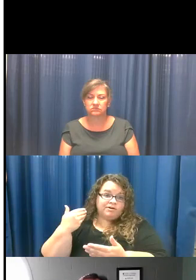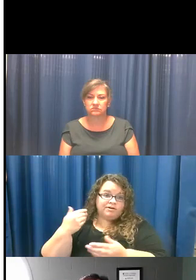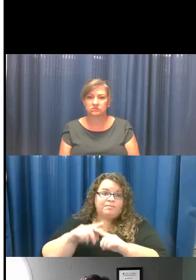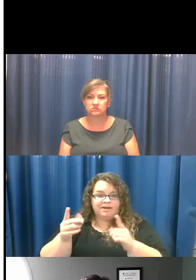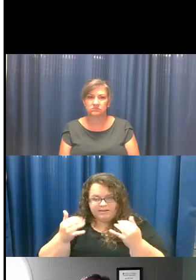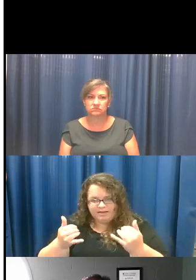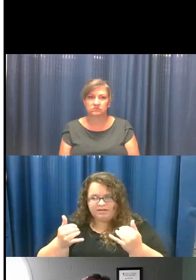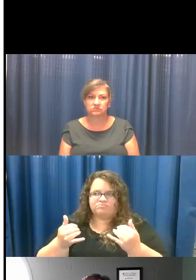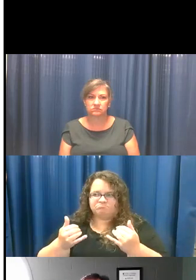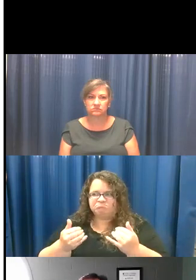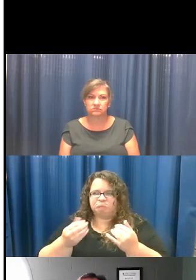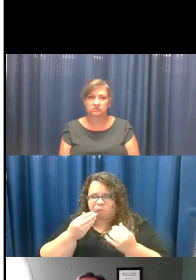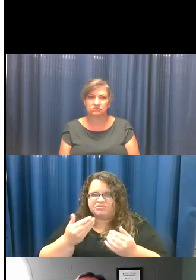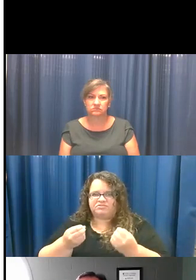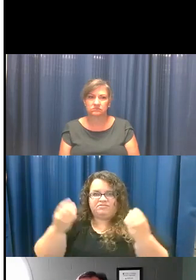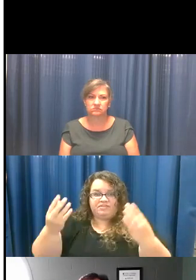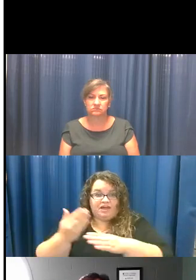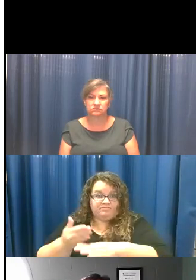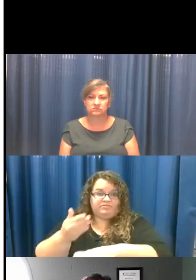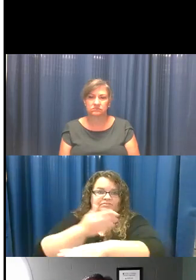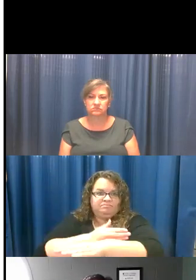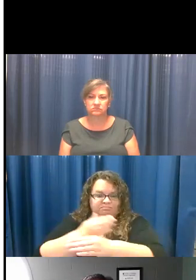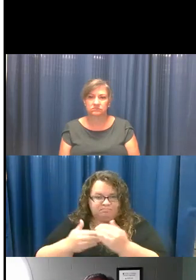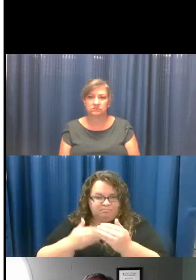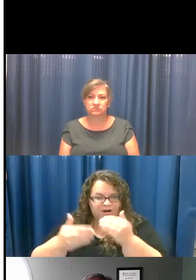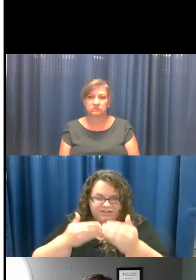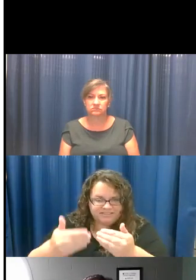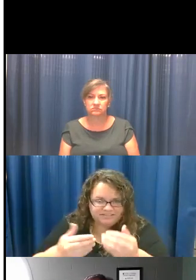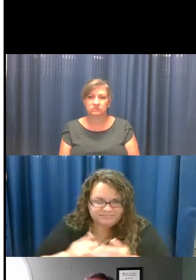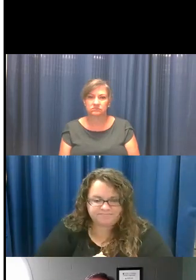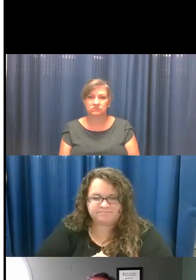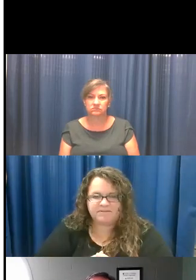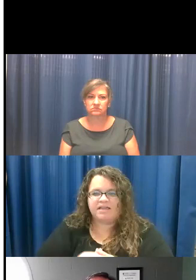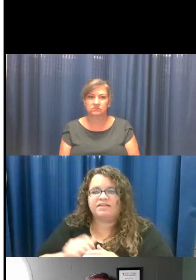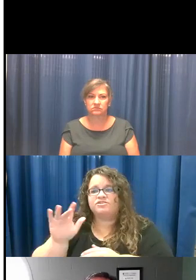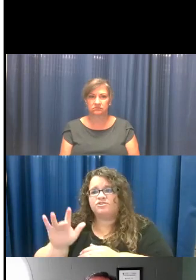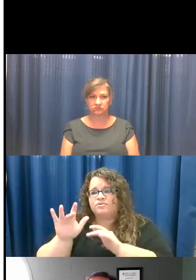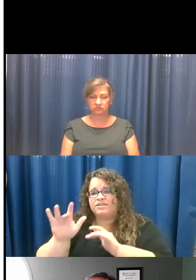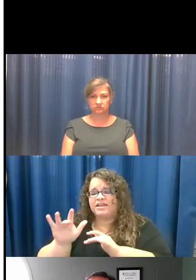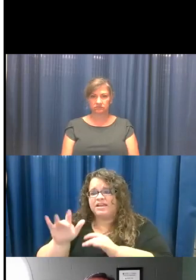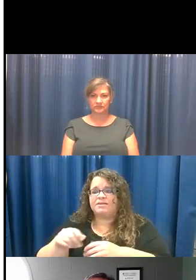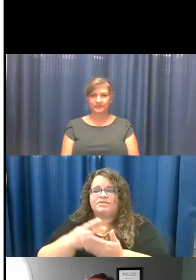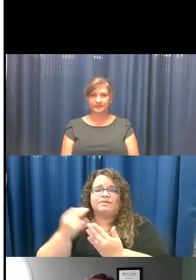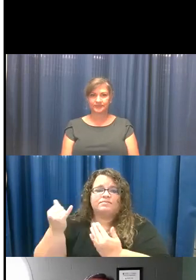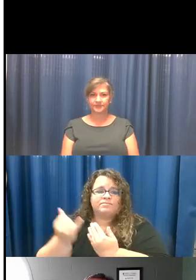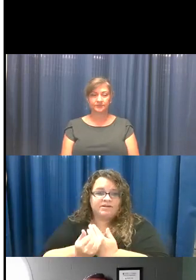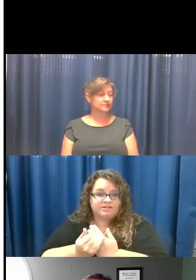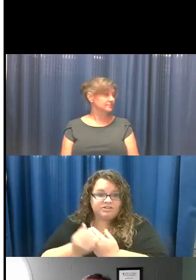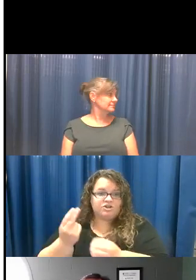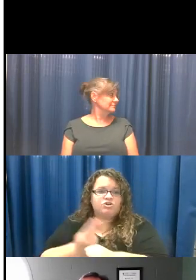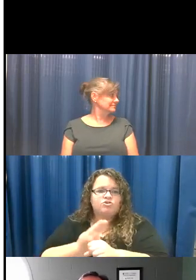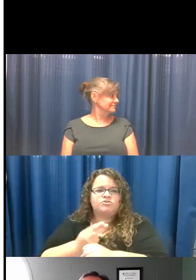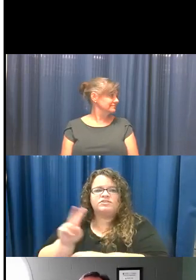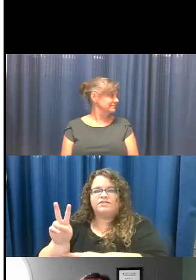last got an update. The Empathy Project is putting into place the use of virtual reality